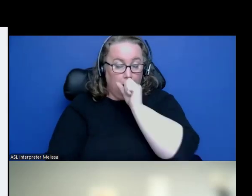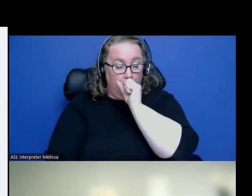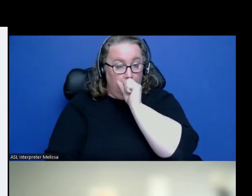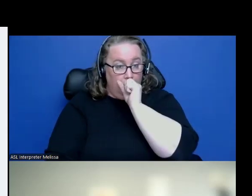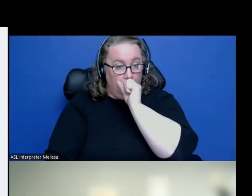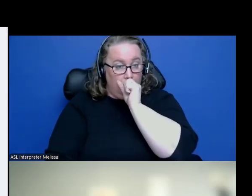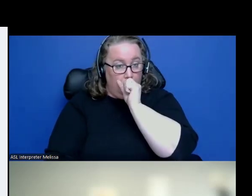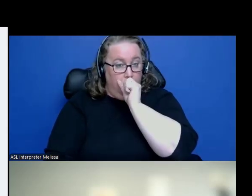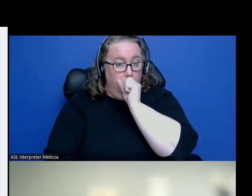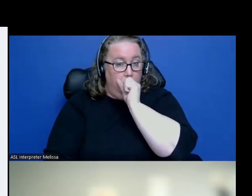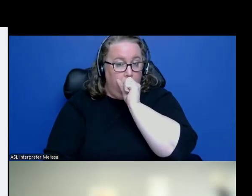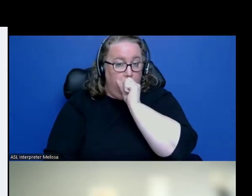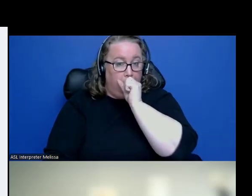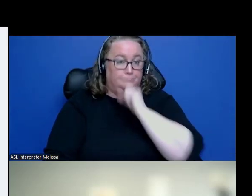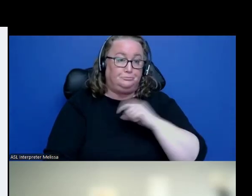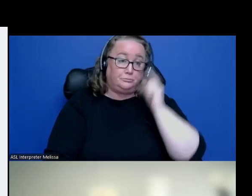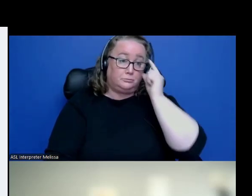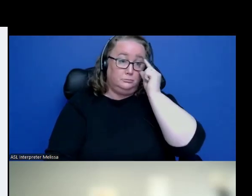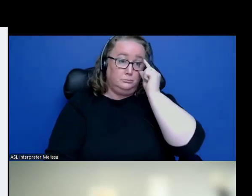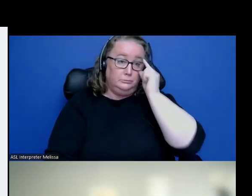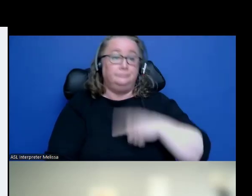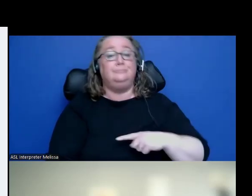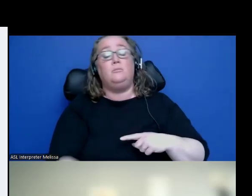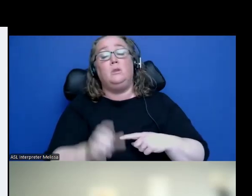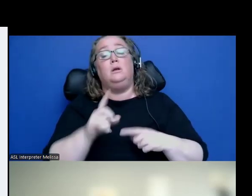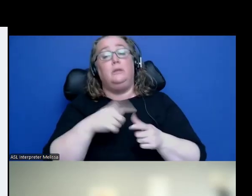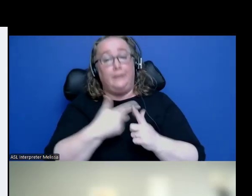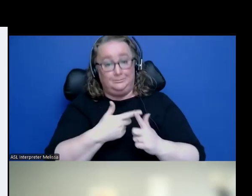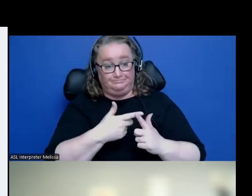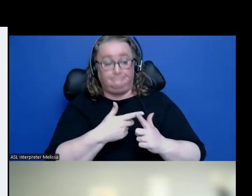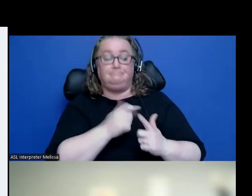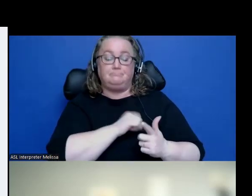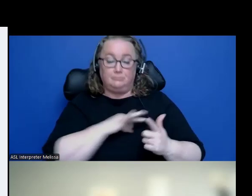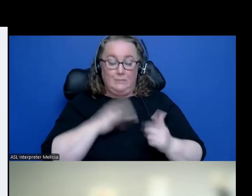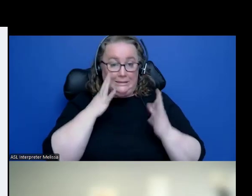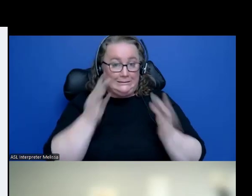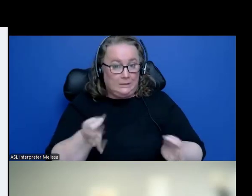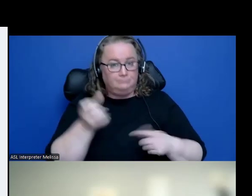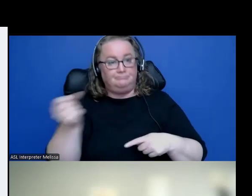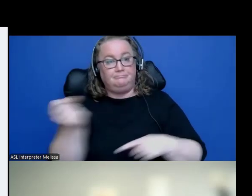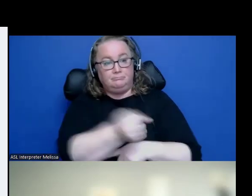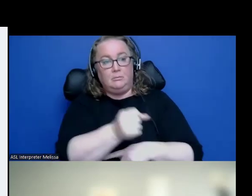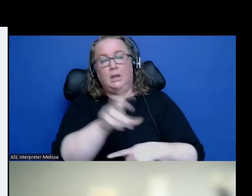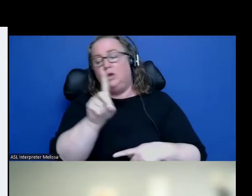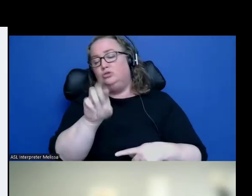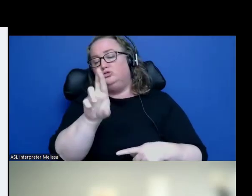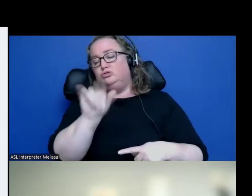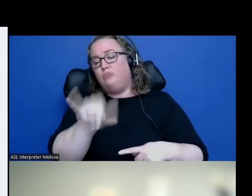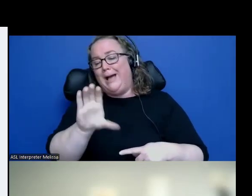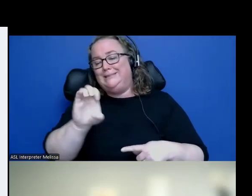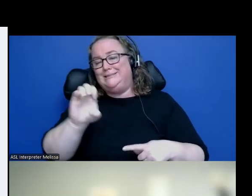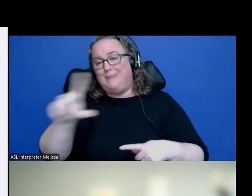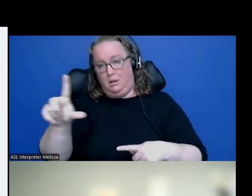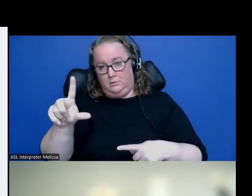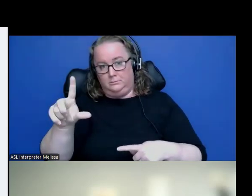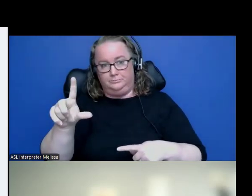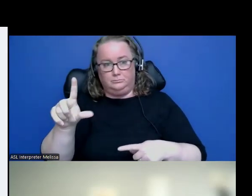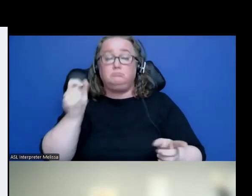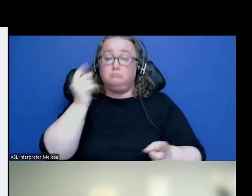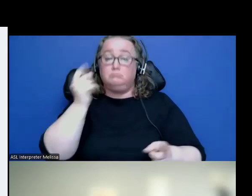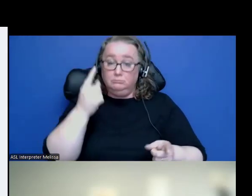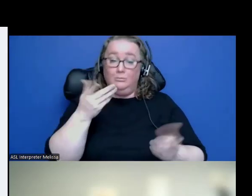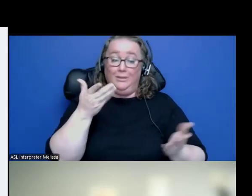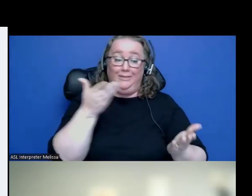Staff then put Damon in a dry cell. A dry cell at Bridgewater State Hospital, and frankly at other jails and